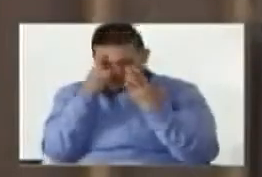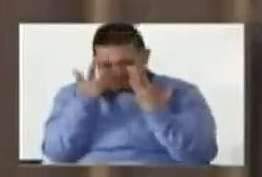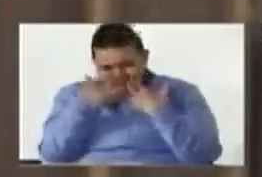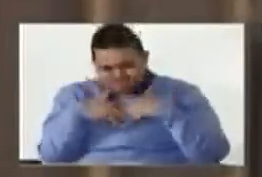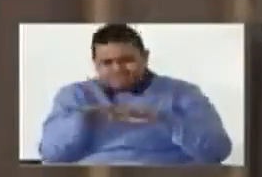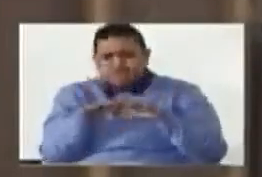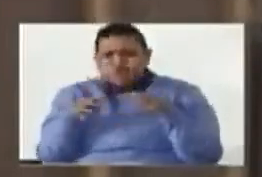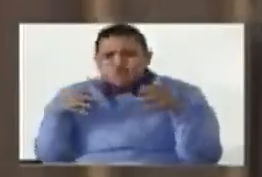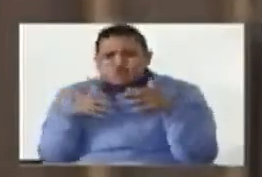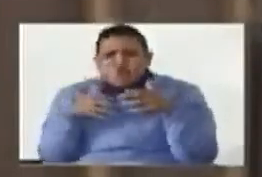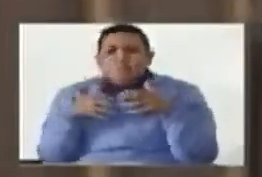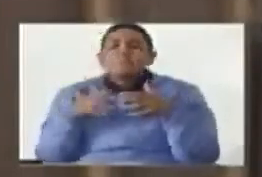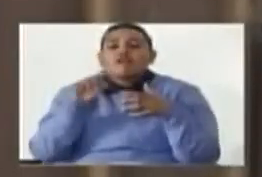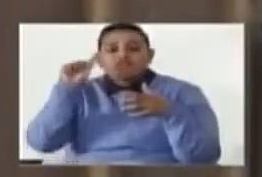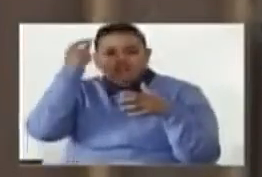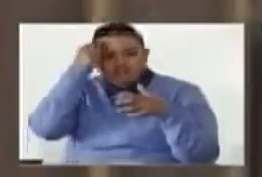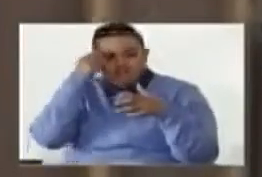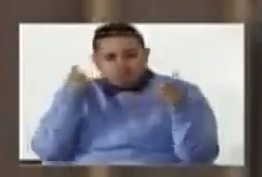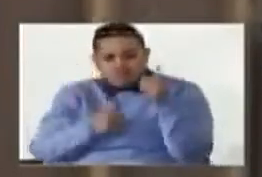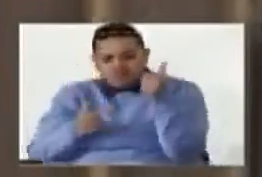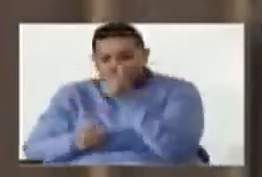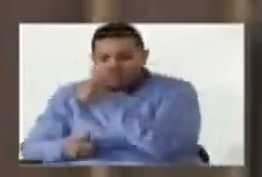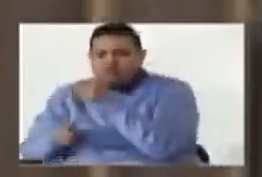group of public bodies.